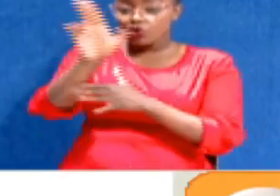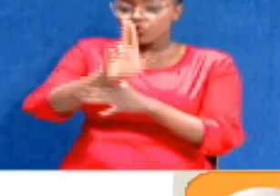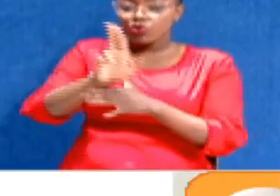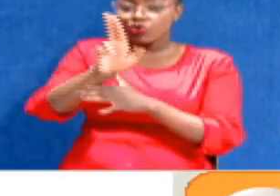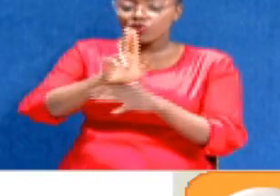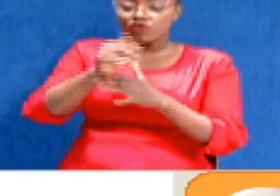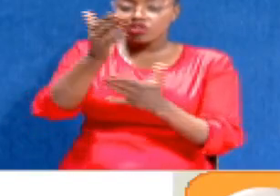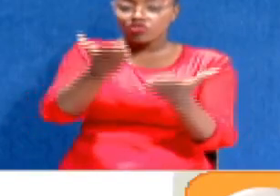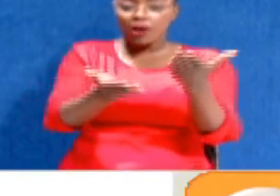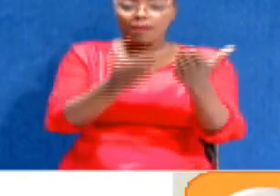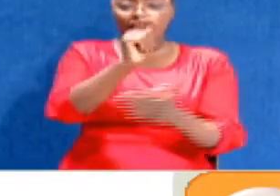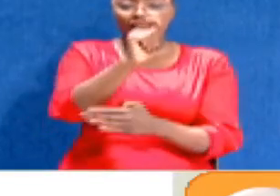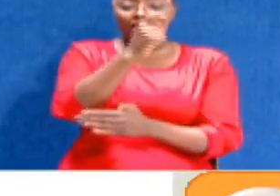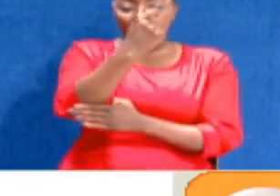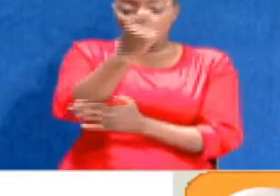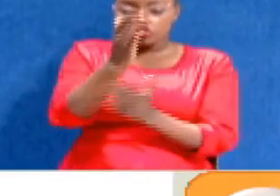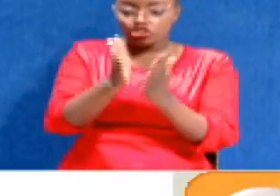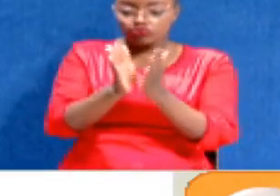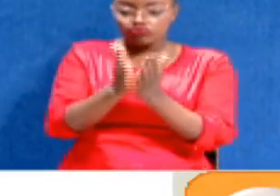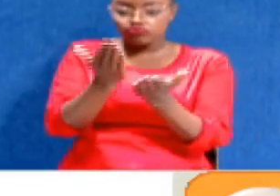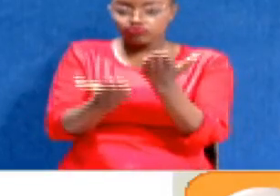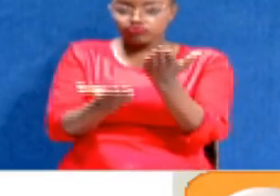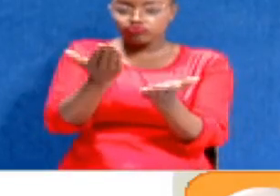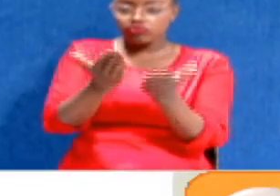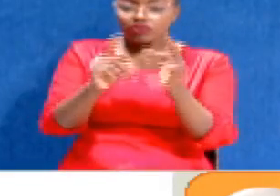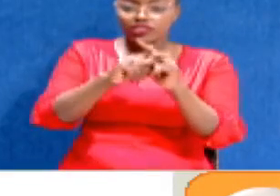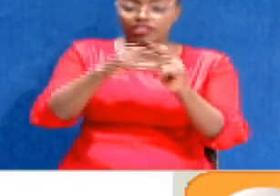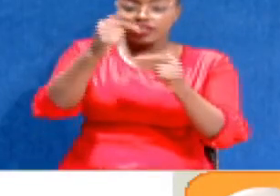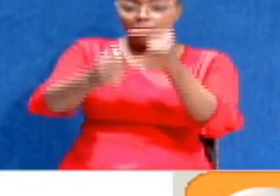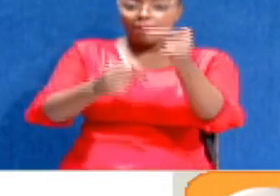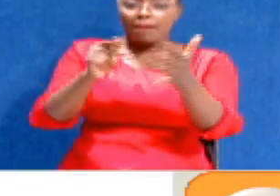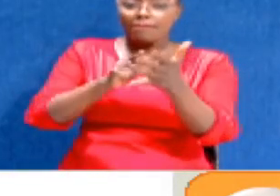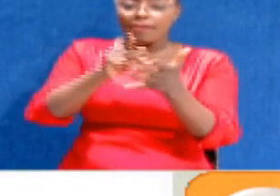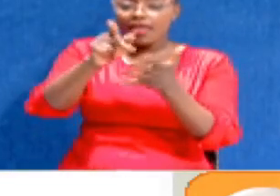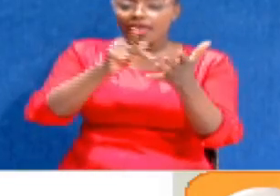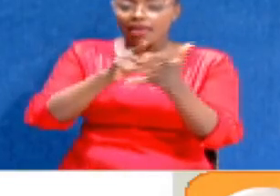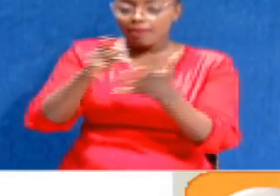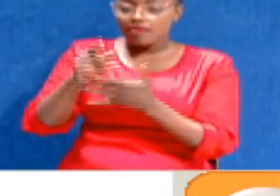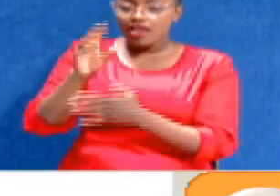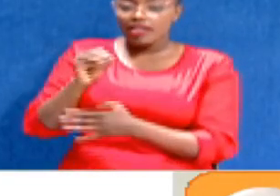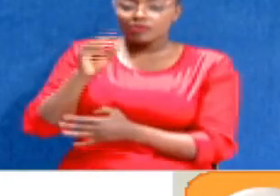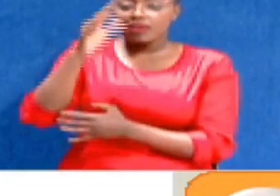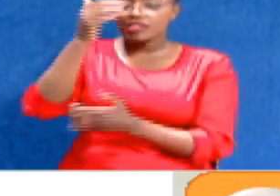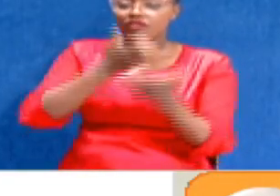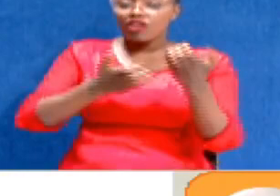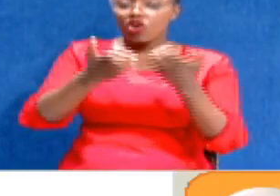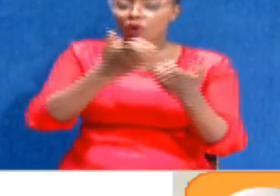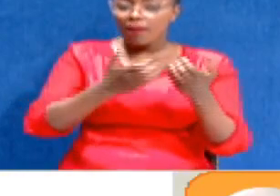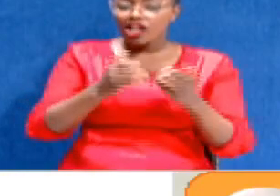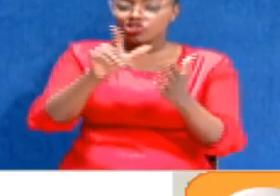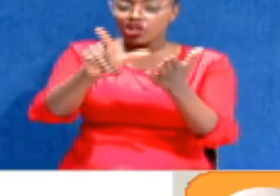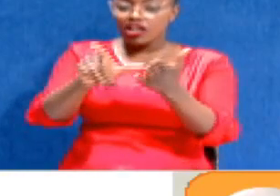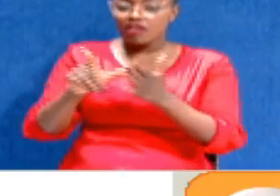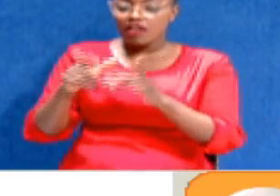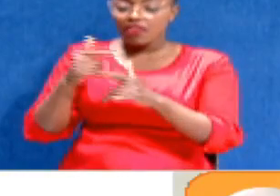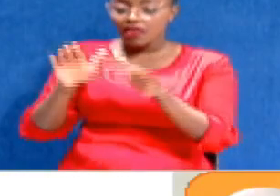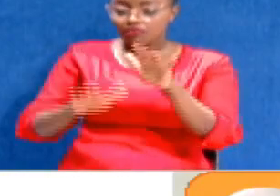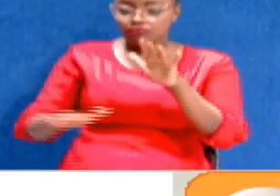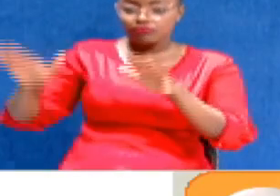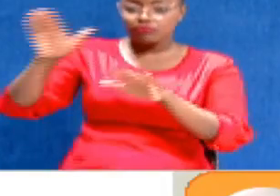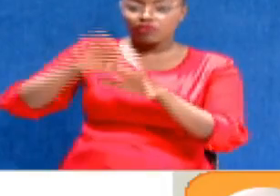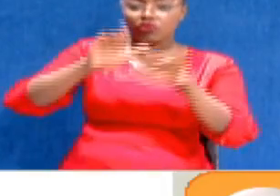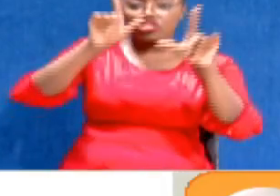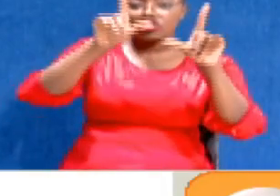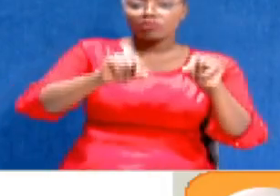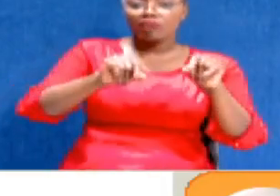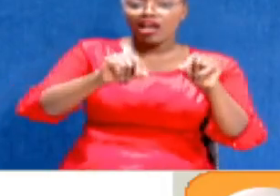to balance Kenya's books by beginning a process of paying off expensive commercial loans and replacing them with